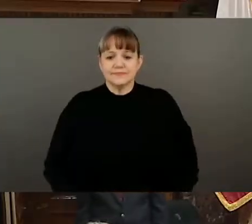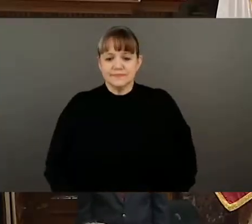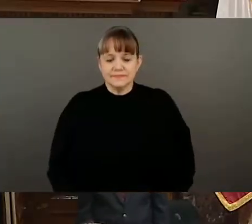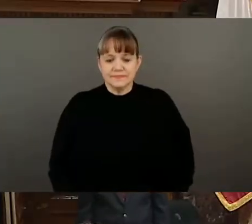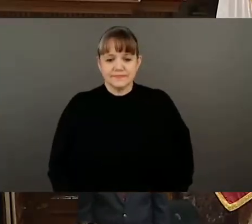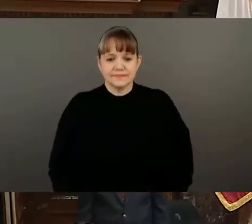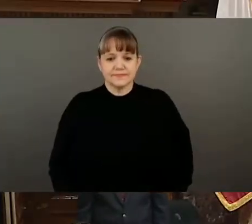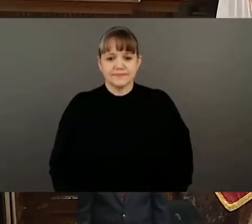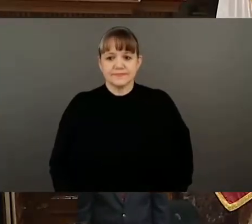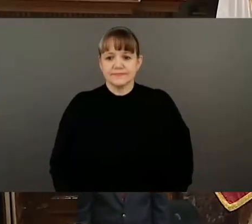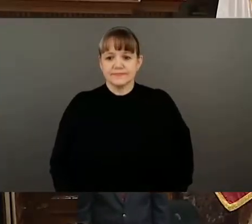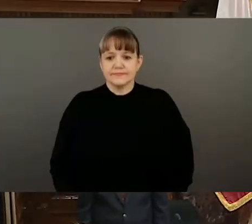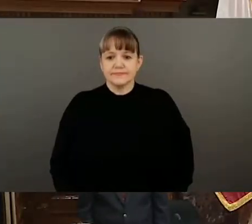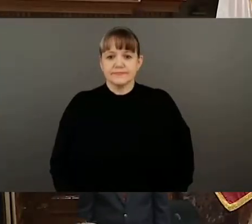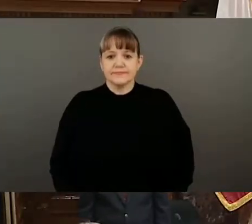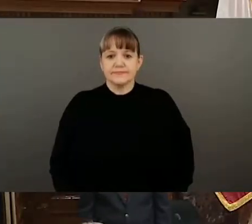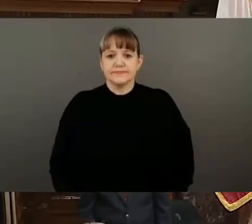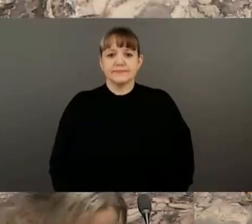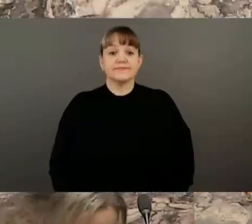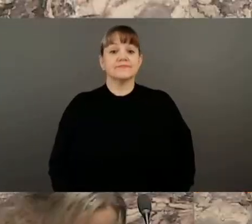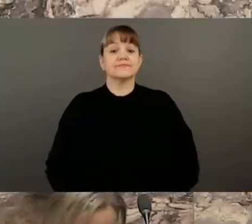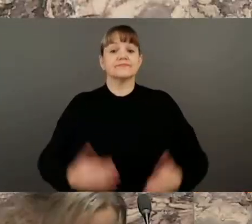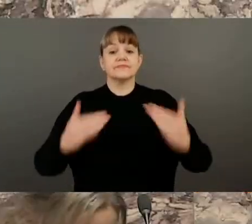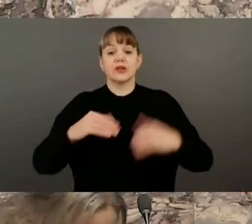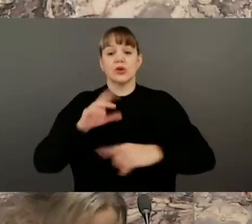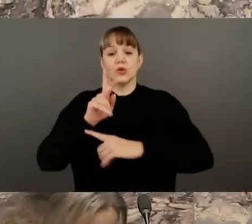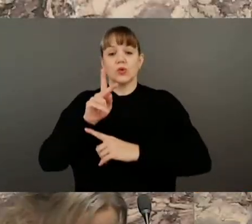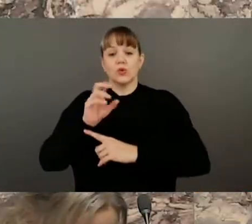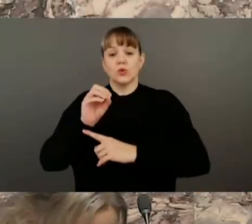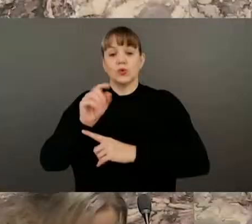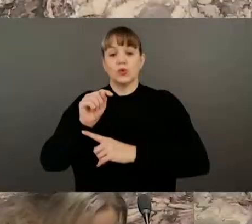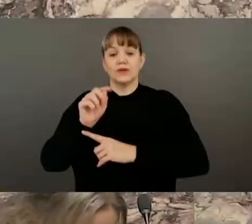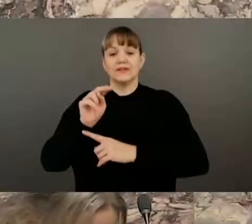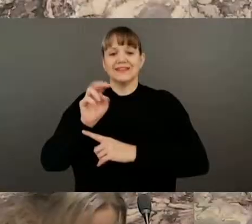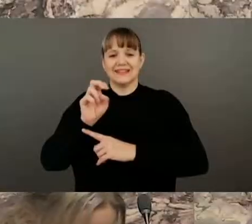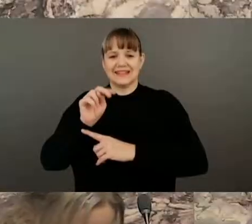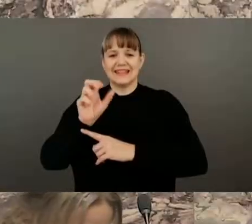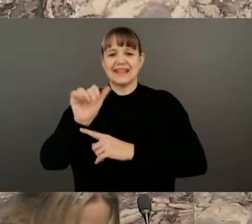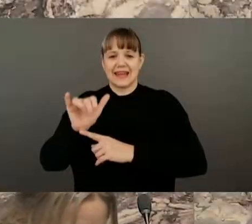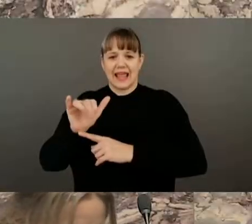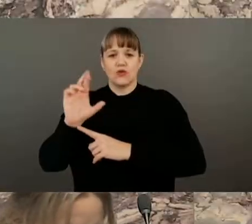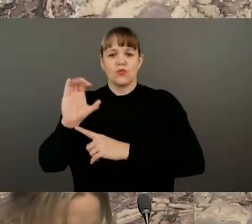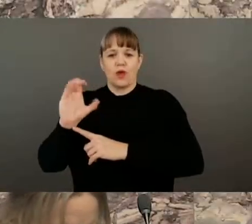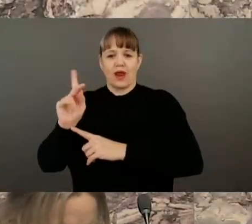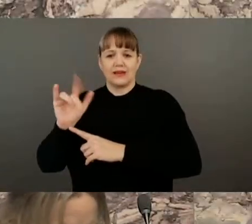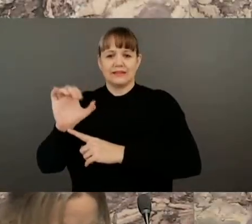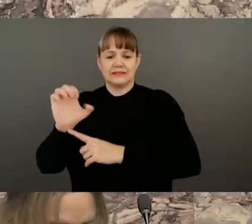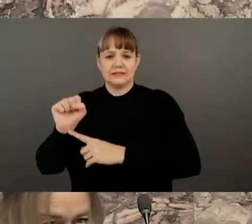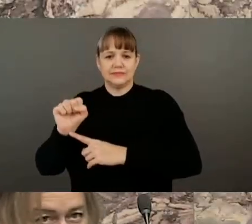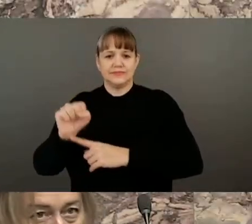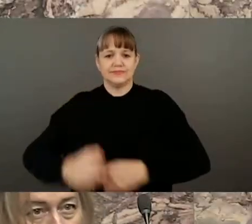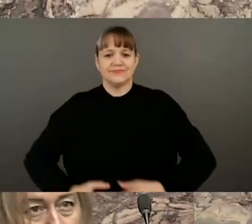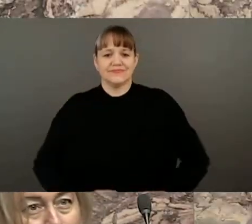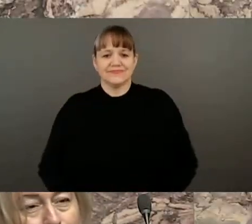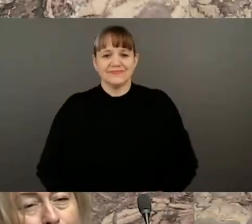Member for Kootenay Rockies. Thank you, Mr. Speaker. I rise with immense pride to celebrate a